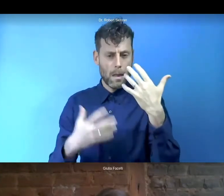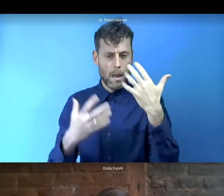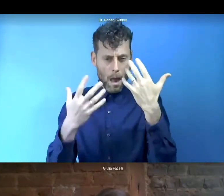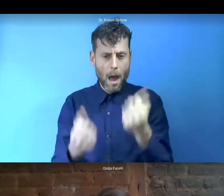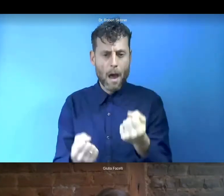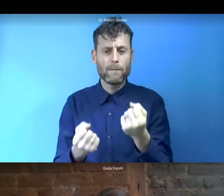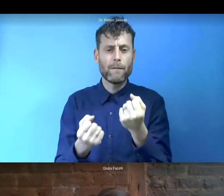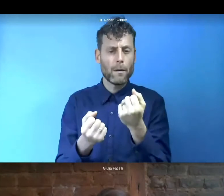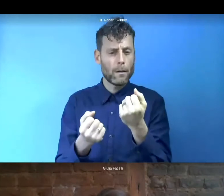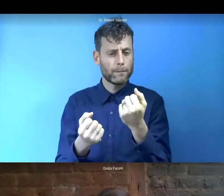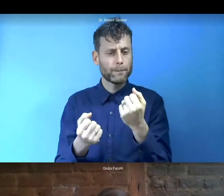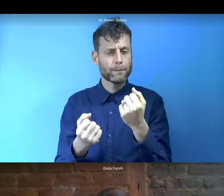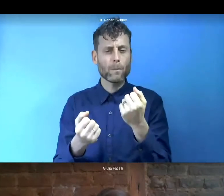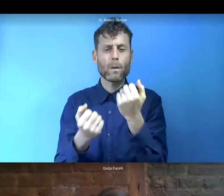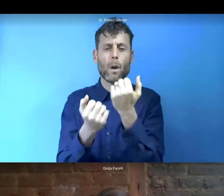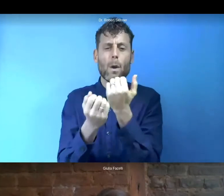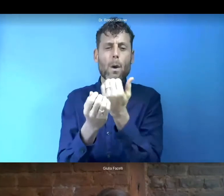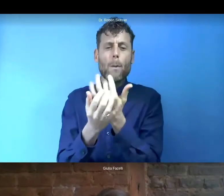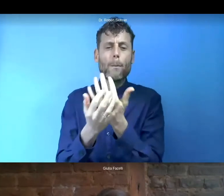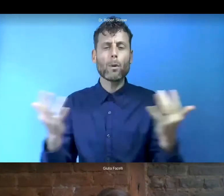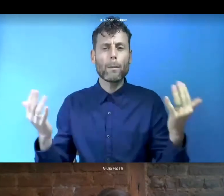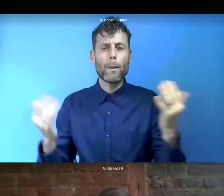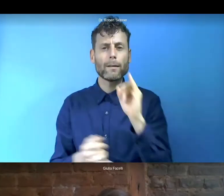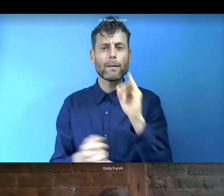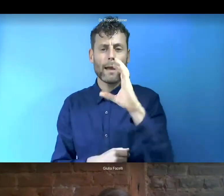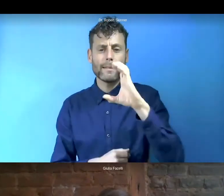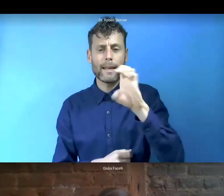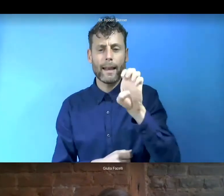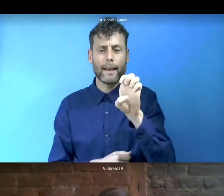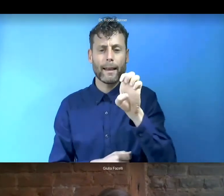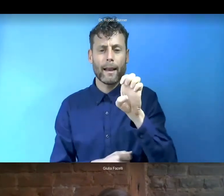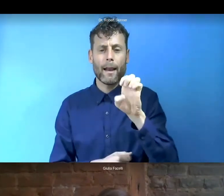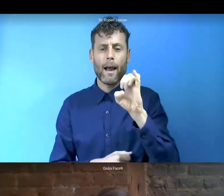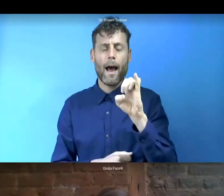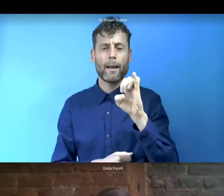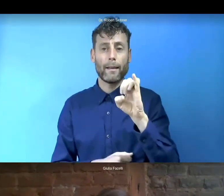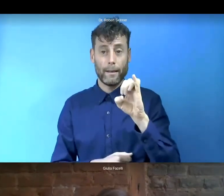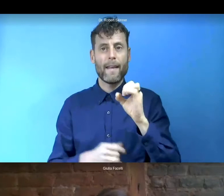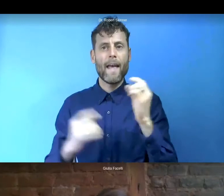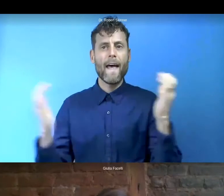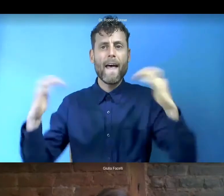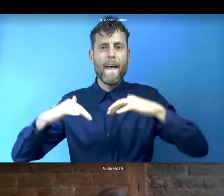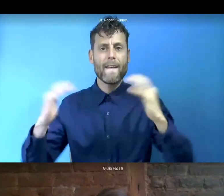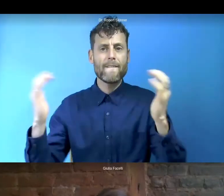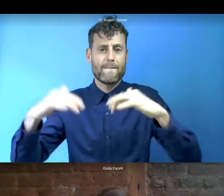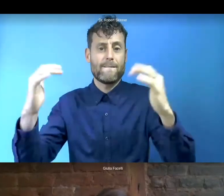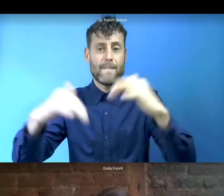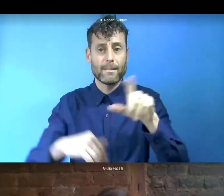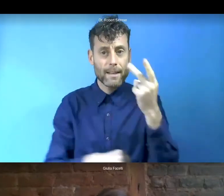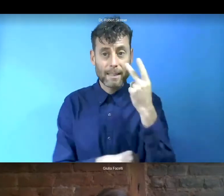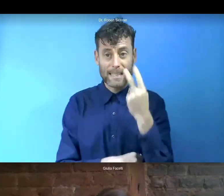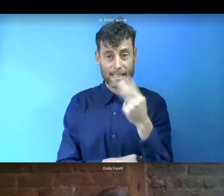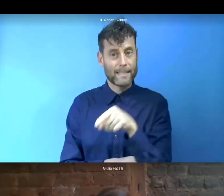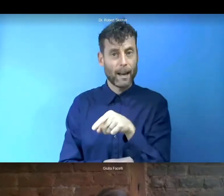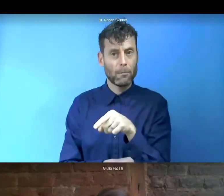I'm sure that the results of ROC will continue to be integrated in the daily work of these organizations.